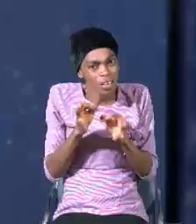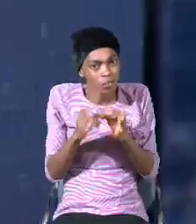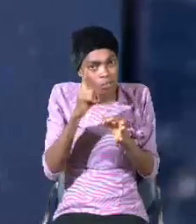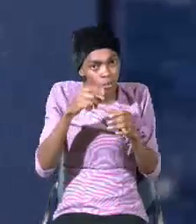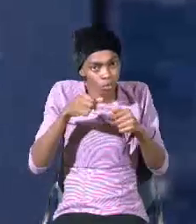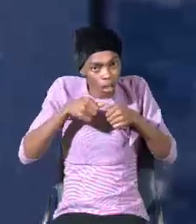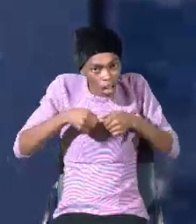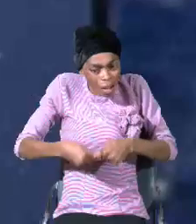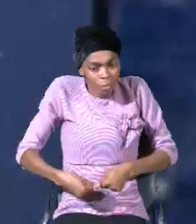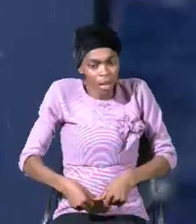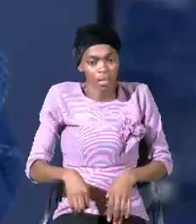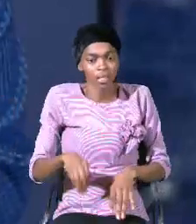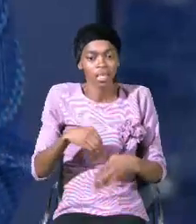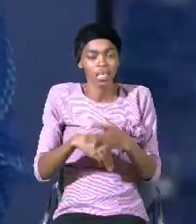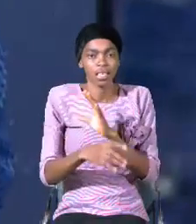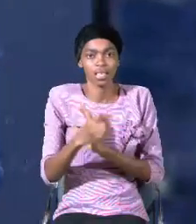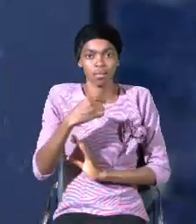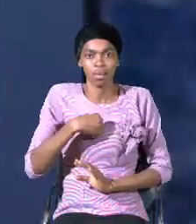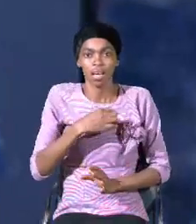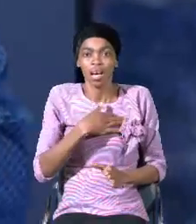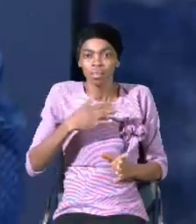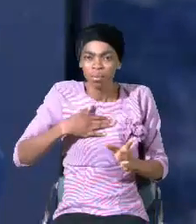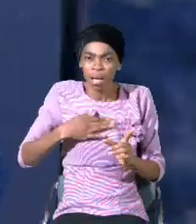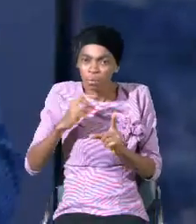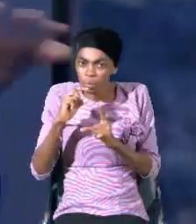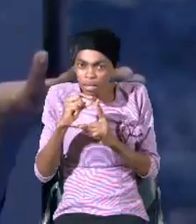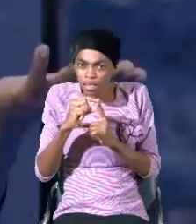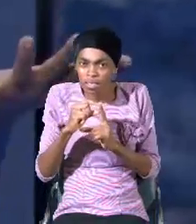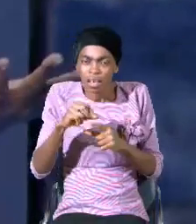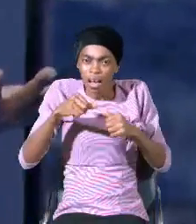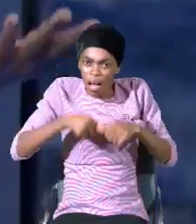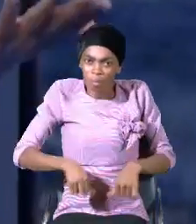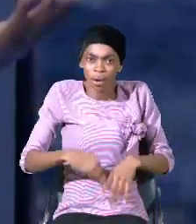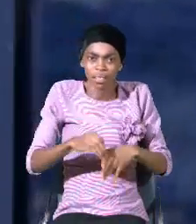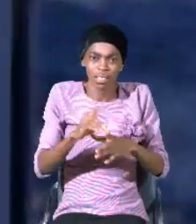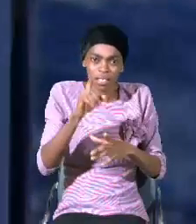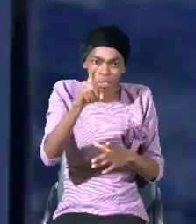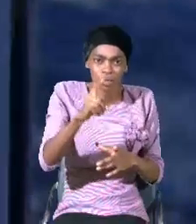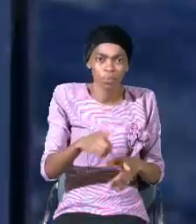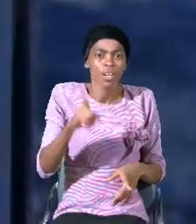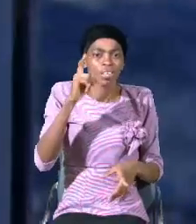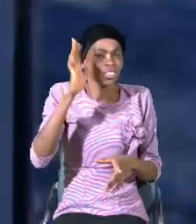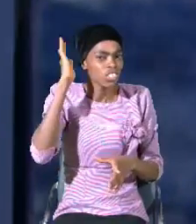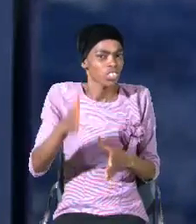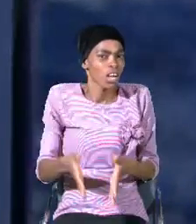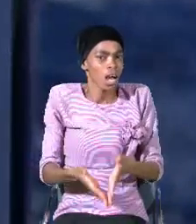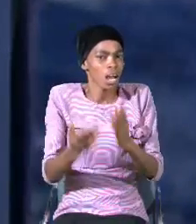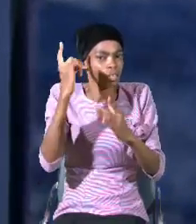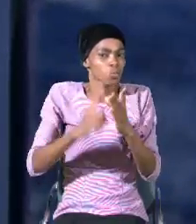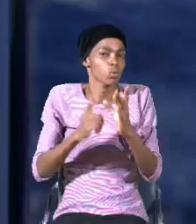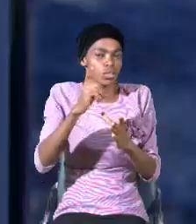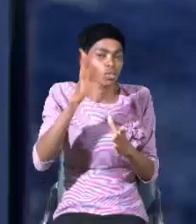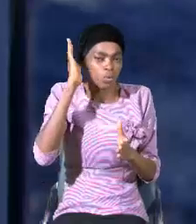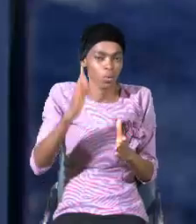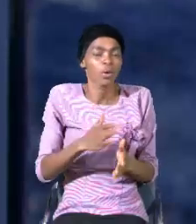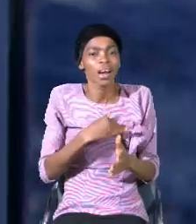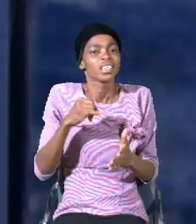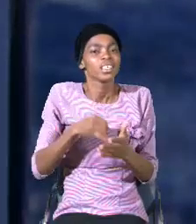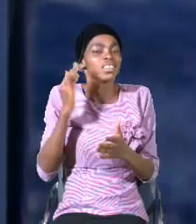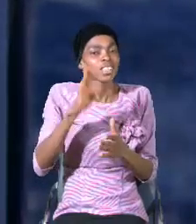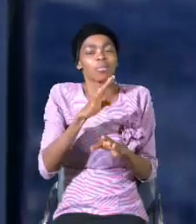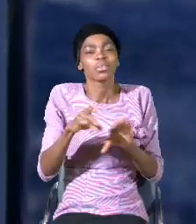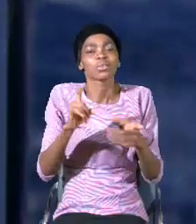If ye abide in me, and my words abide in you, ye shall ask what ye will, and it shall be done unto